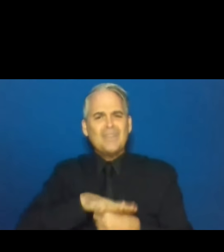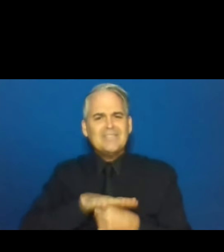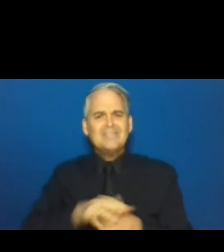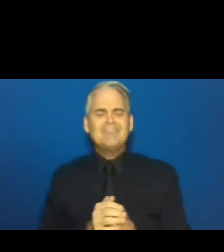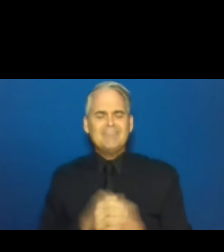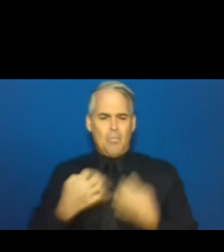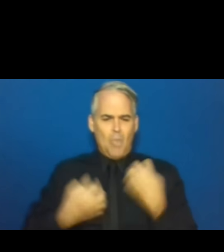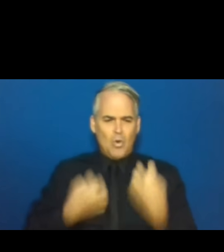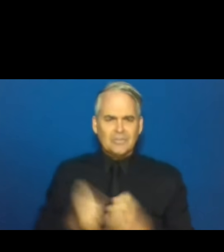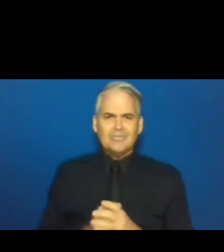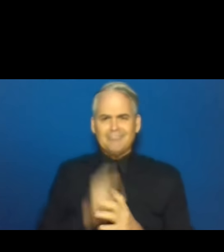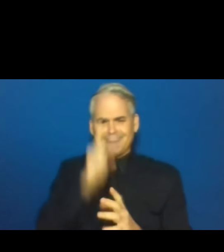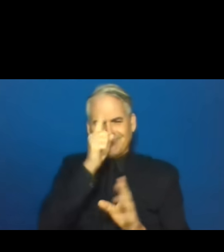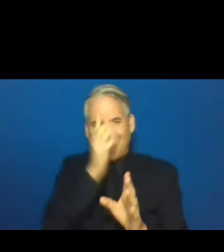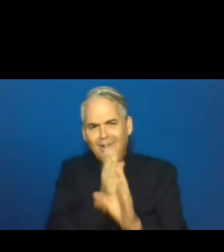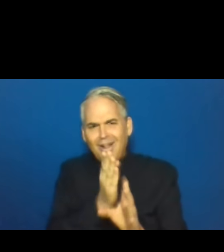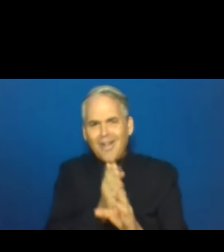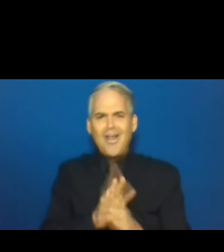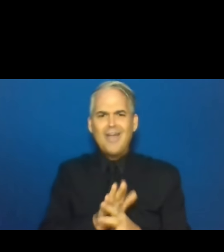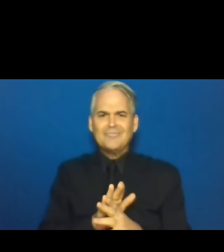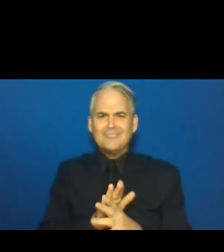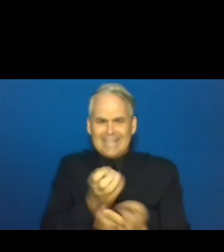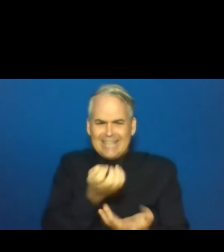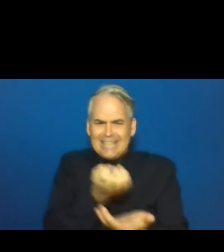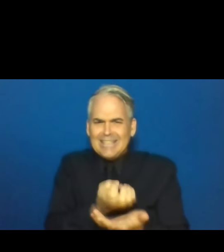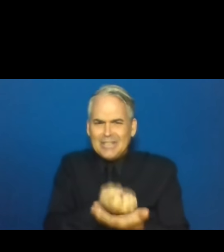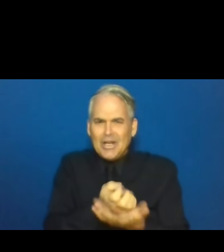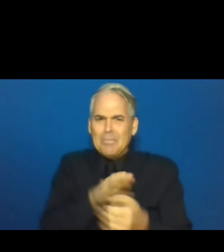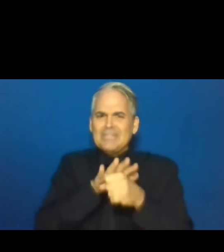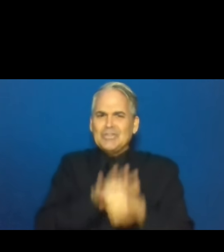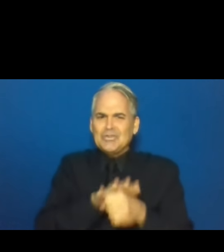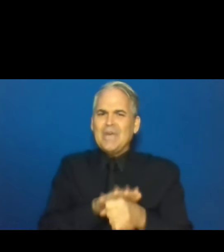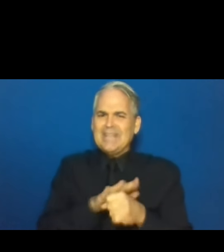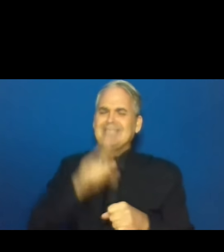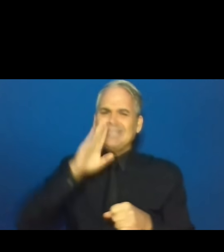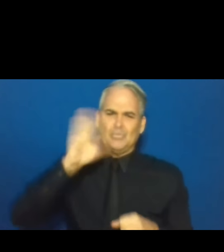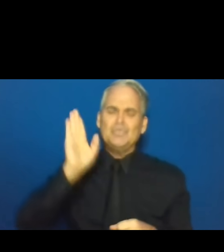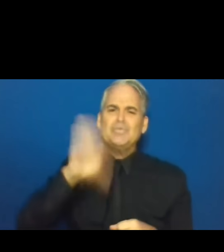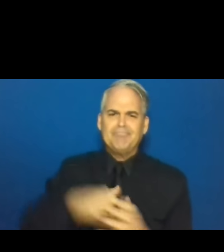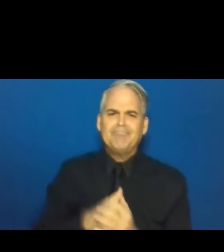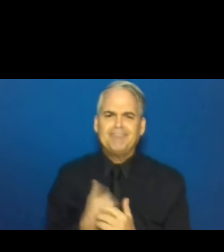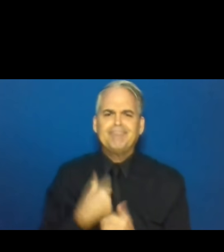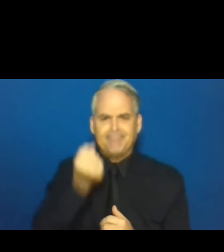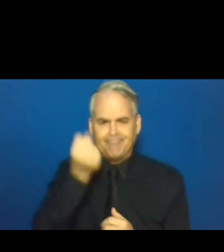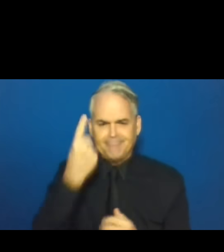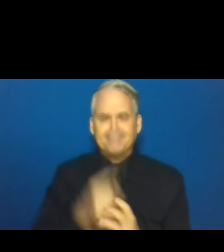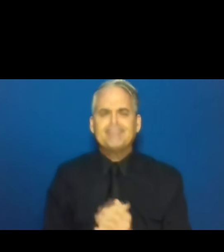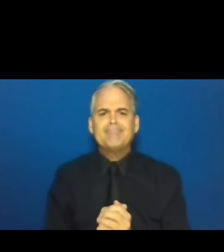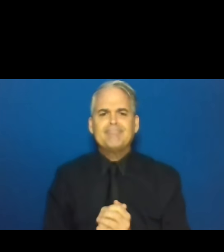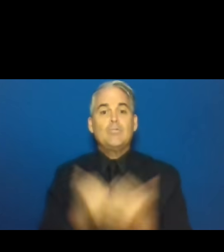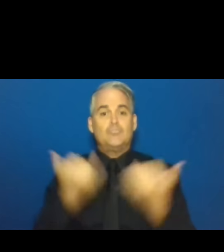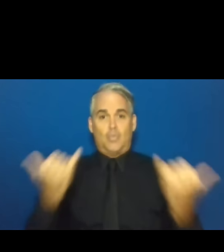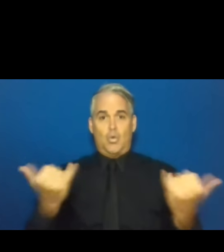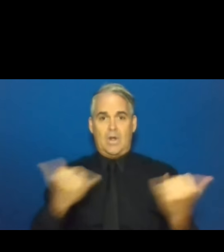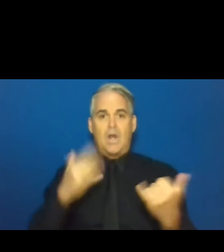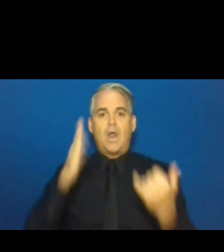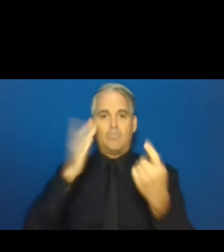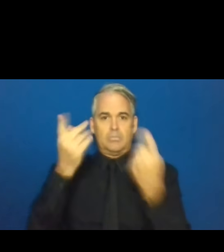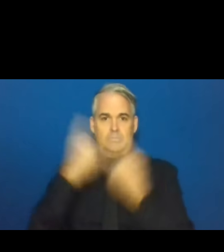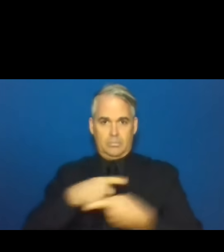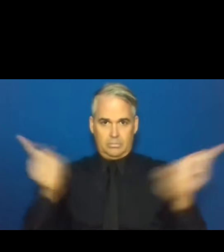mentally, economically, that you are all going through. Today, I'm announcing new restrictions in an effort to get this wildfire